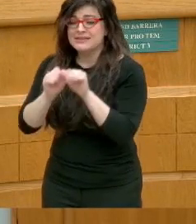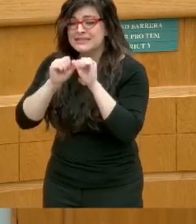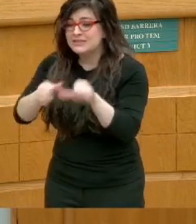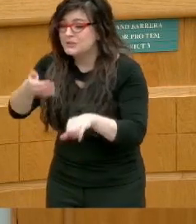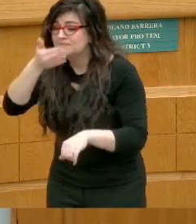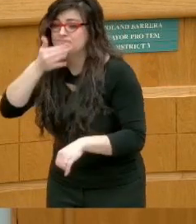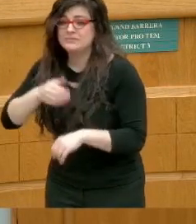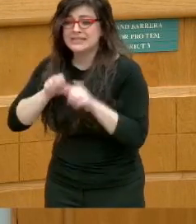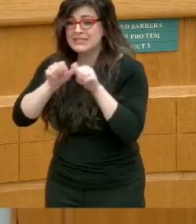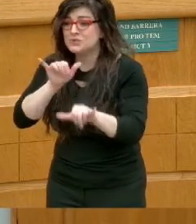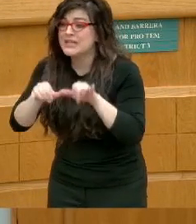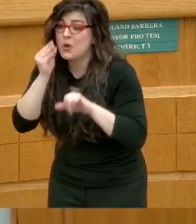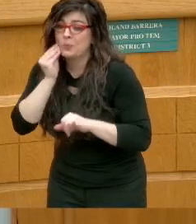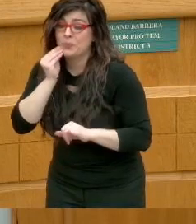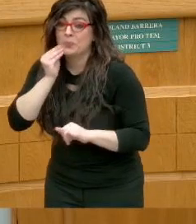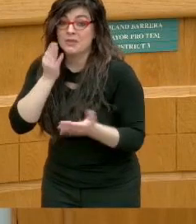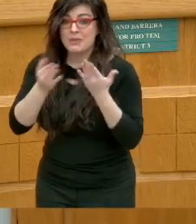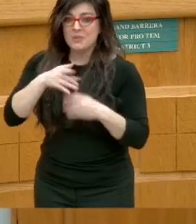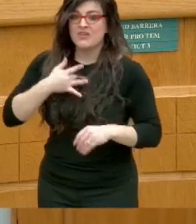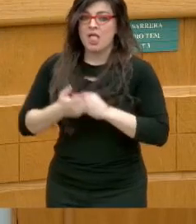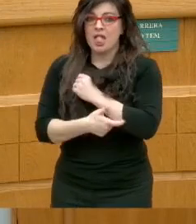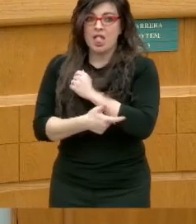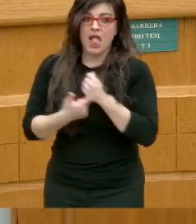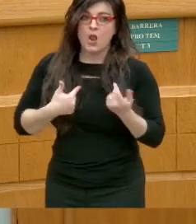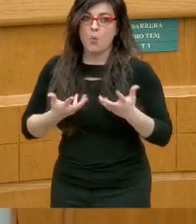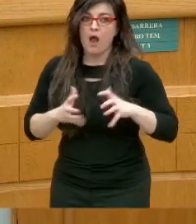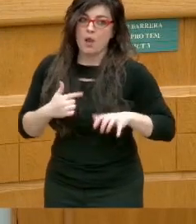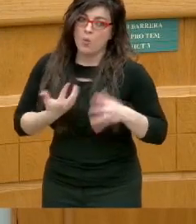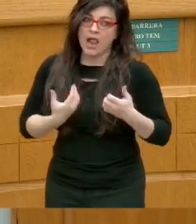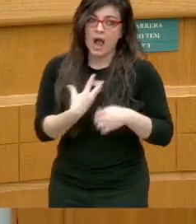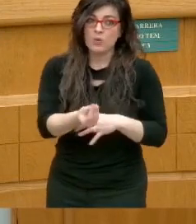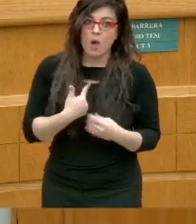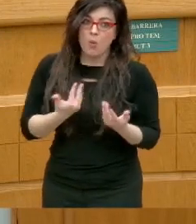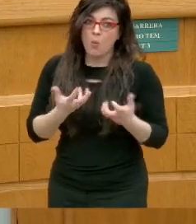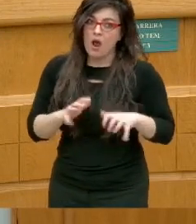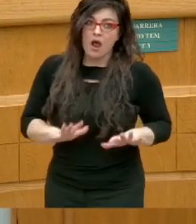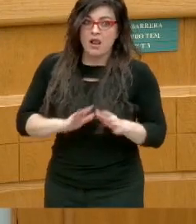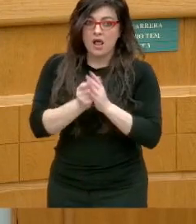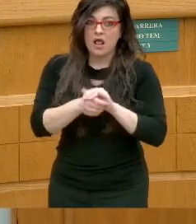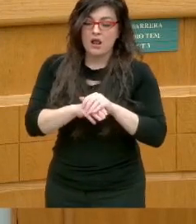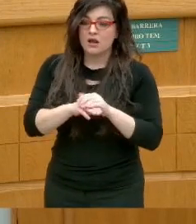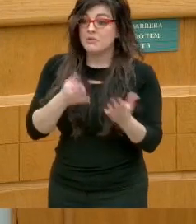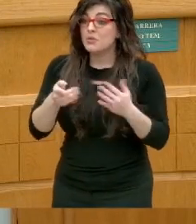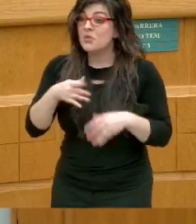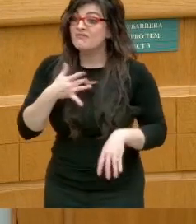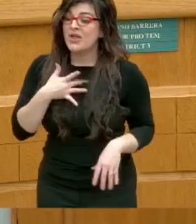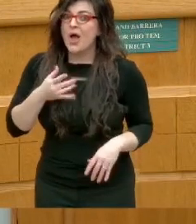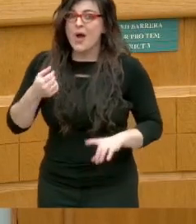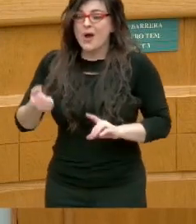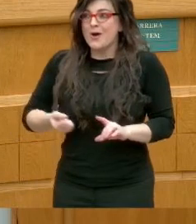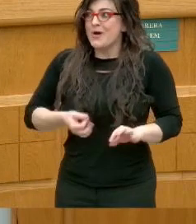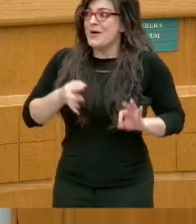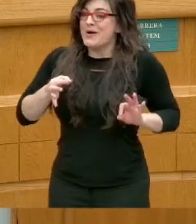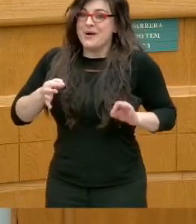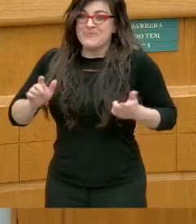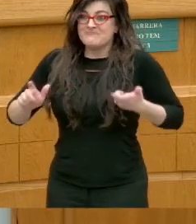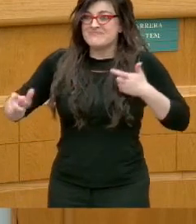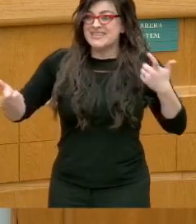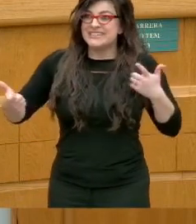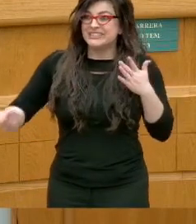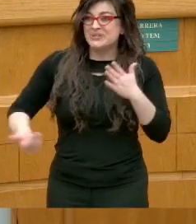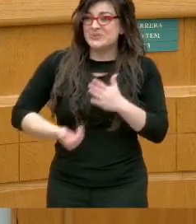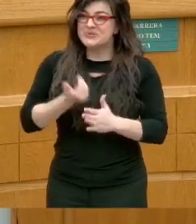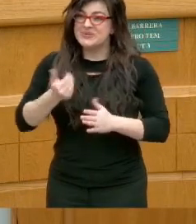things is probably pretty great because you're feeling like something big has happened, and it has. This reopening